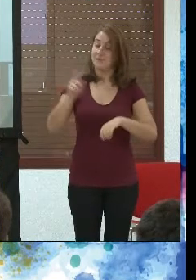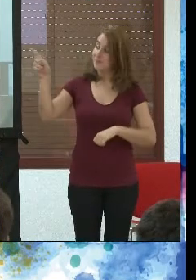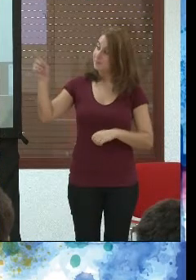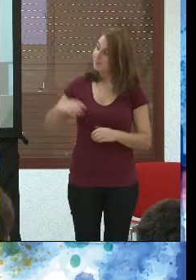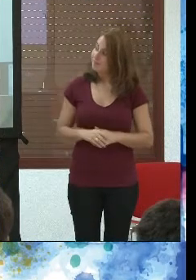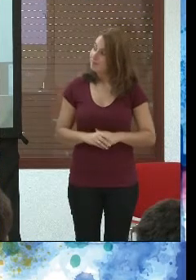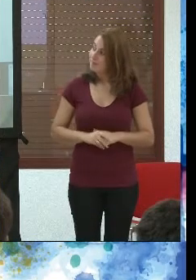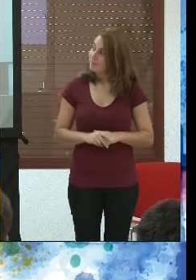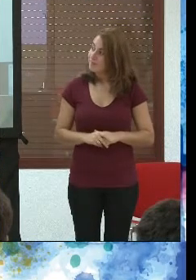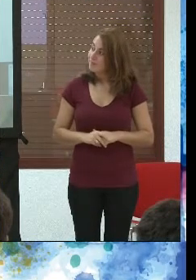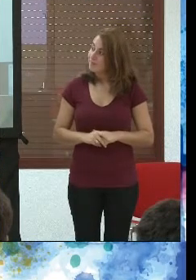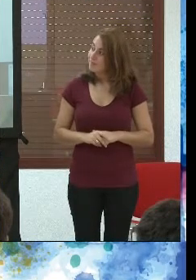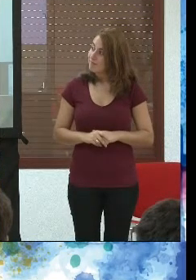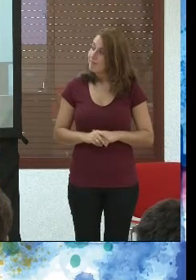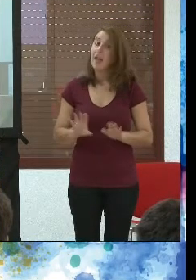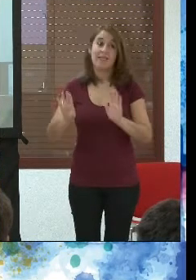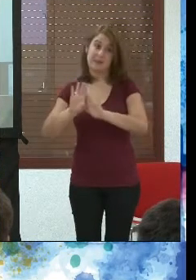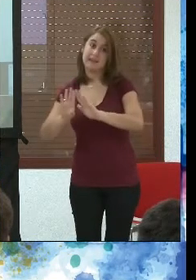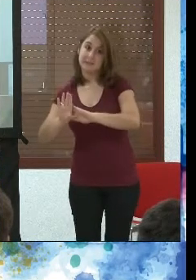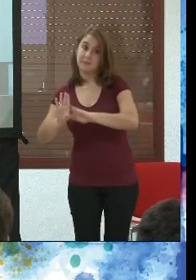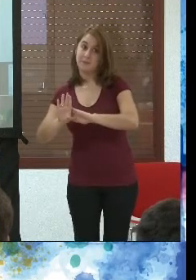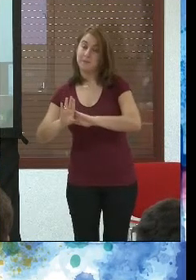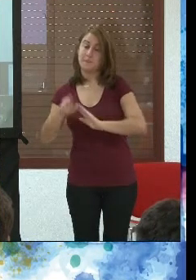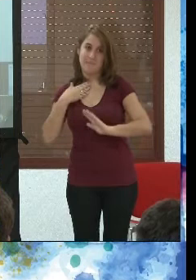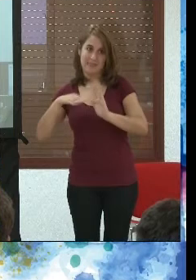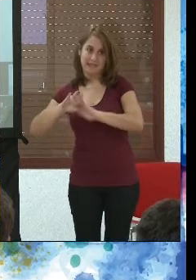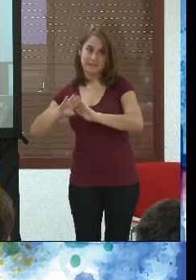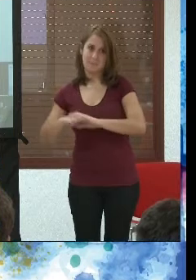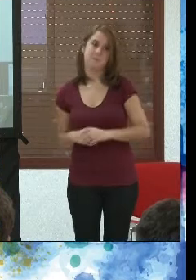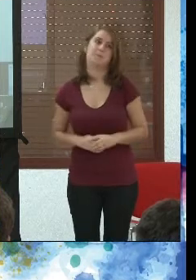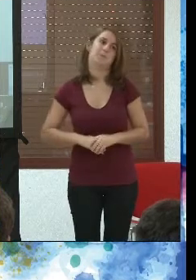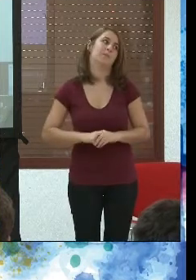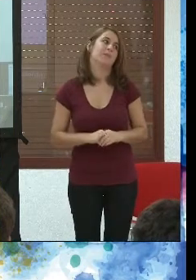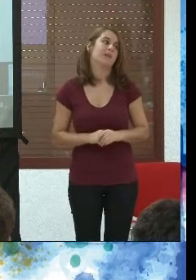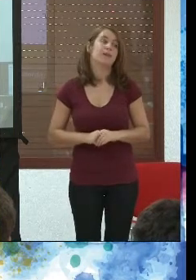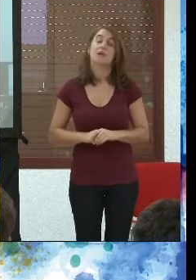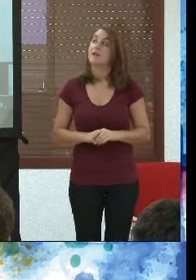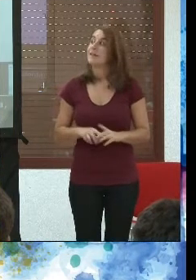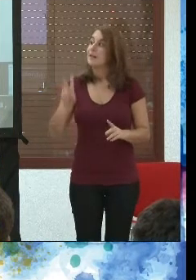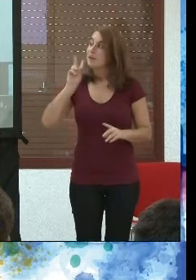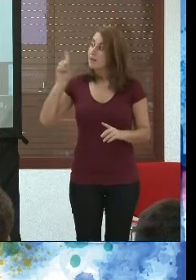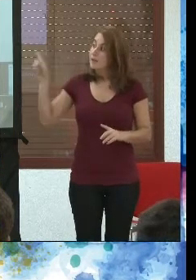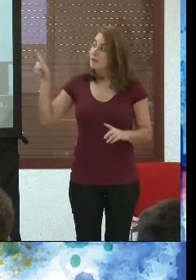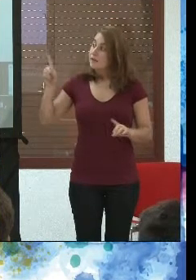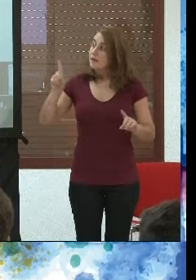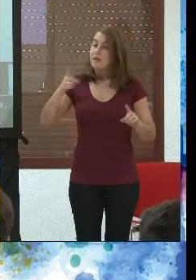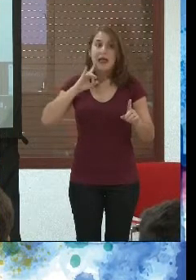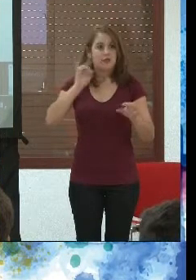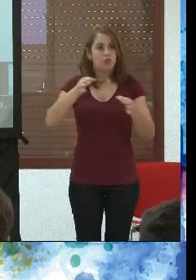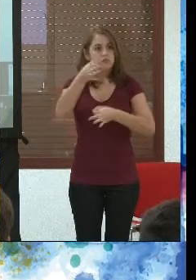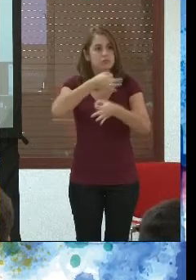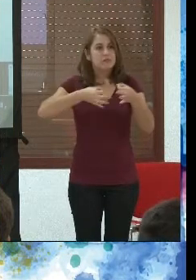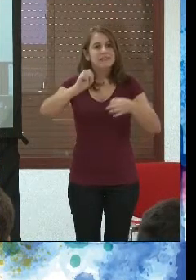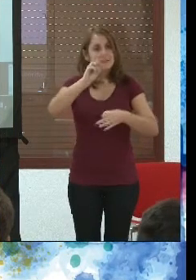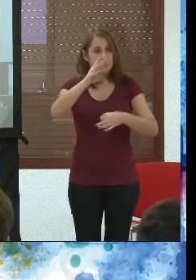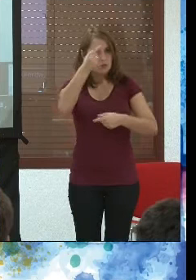On the left-hand picture, no, on the right, you can see